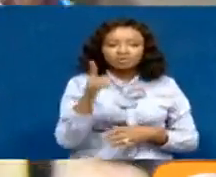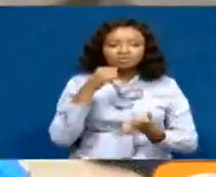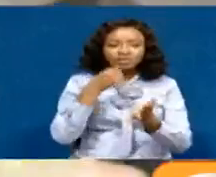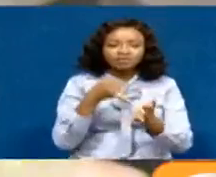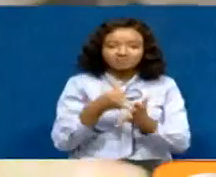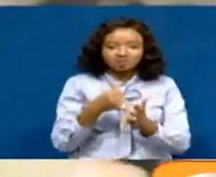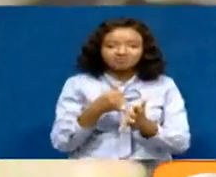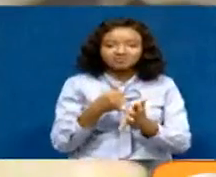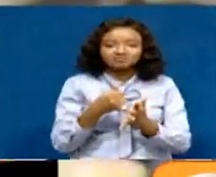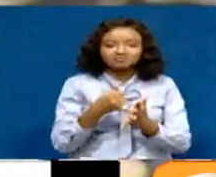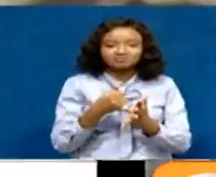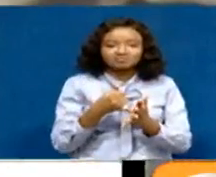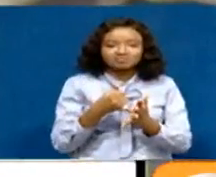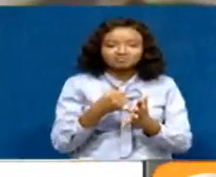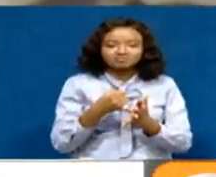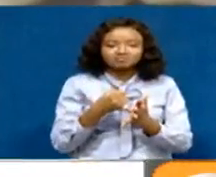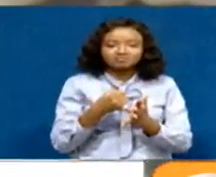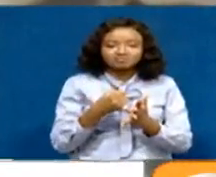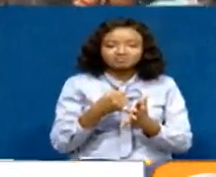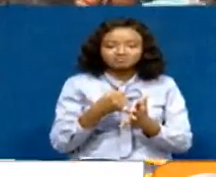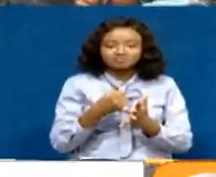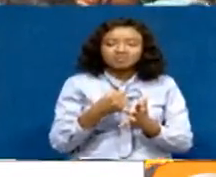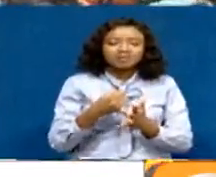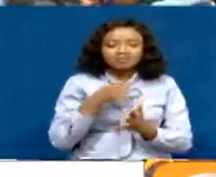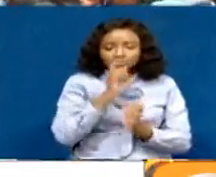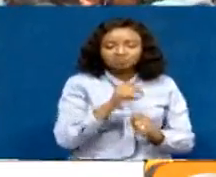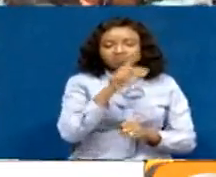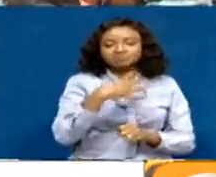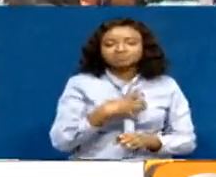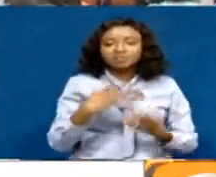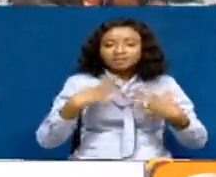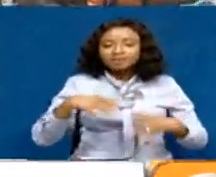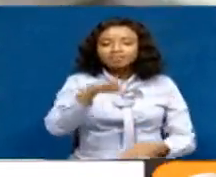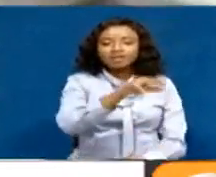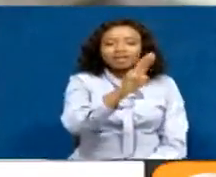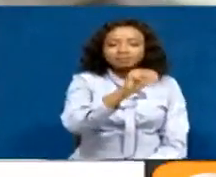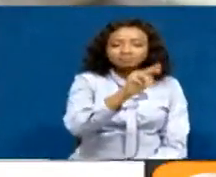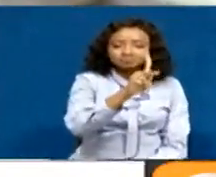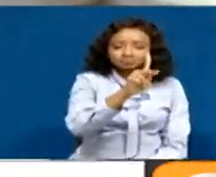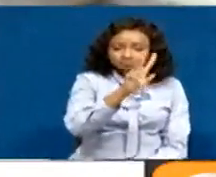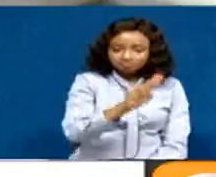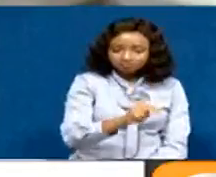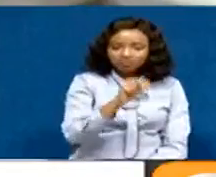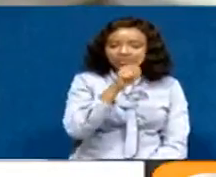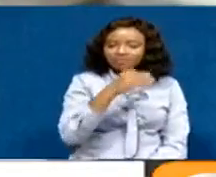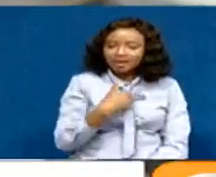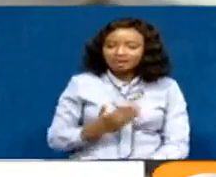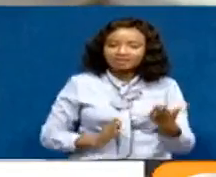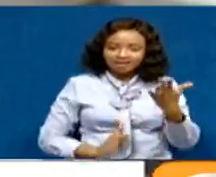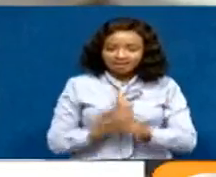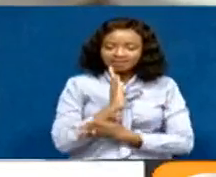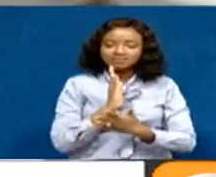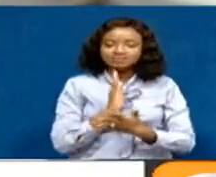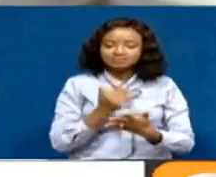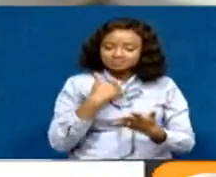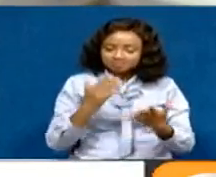na sheria. Wao wenyewe wangejiuzulu. Watu wa Mukuru kwa Njenga wana haki ya